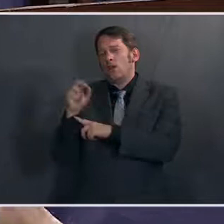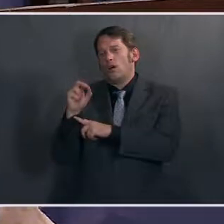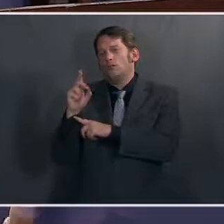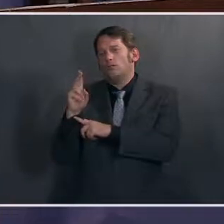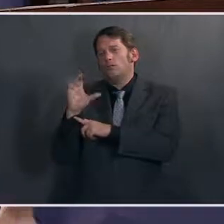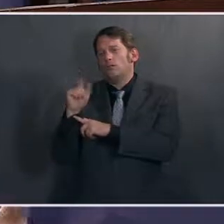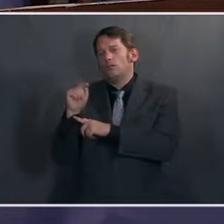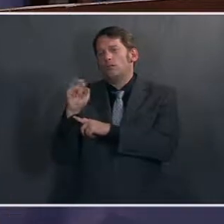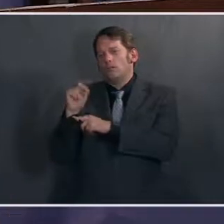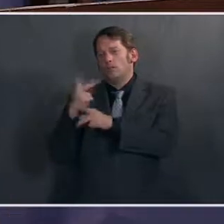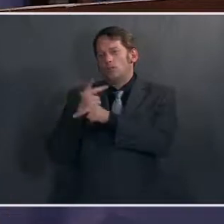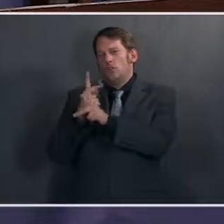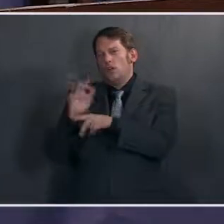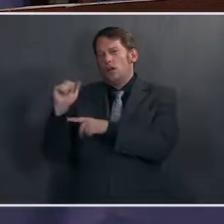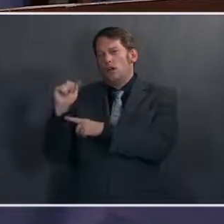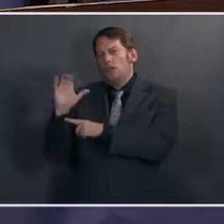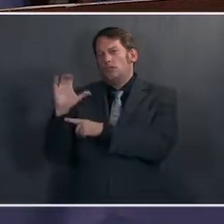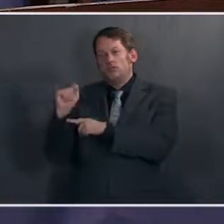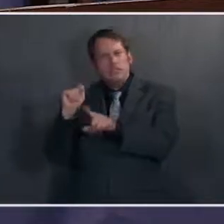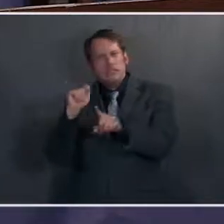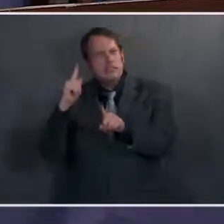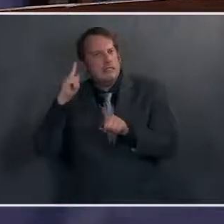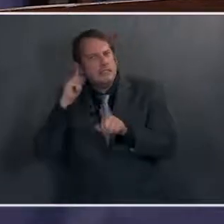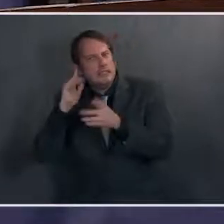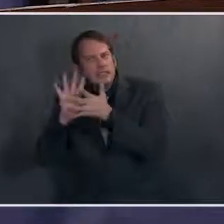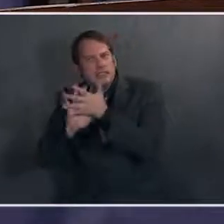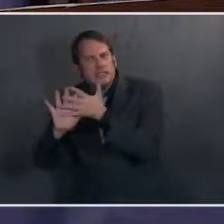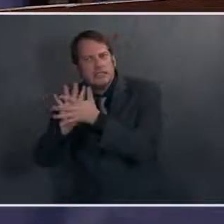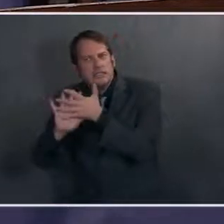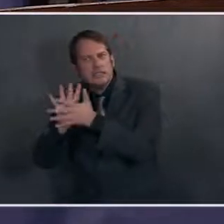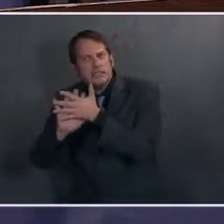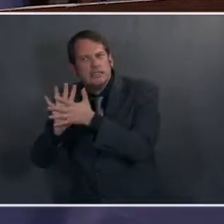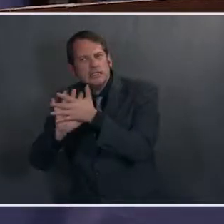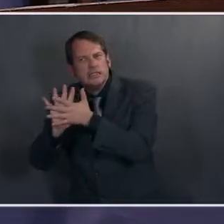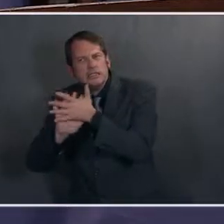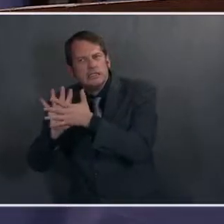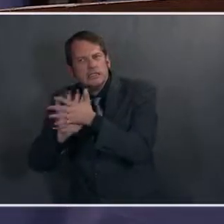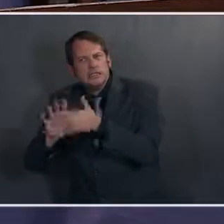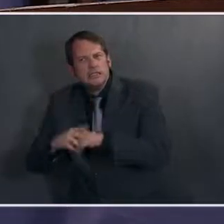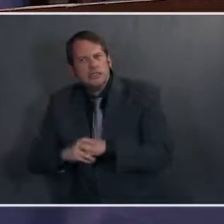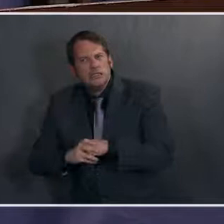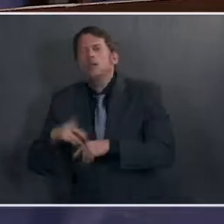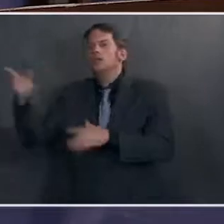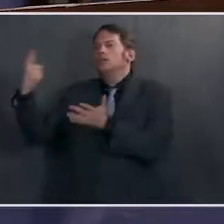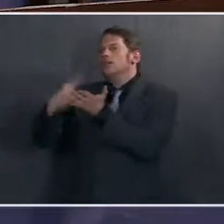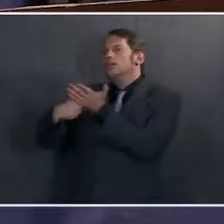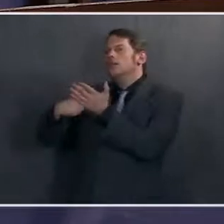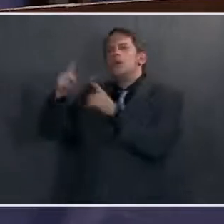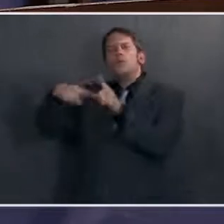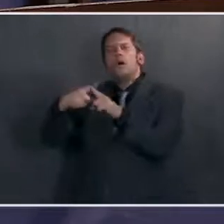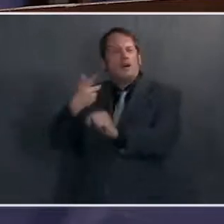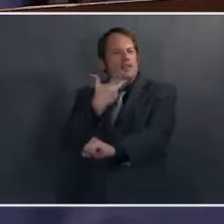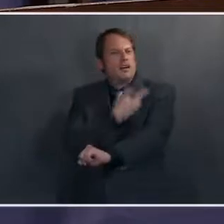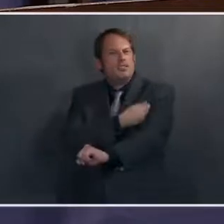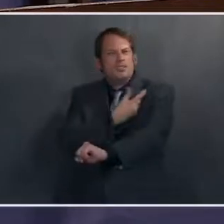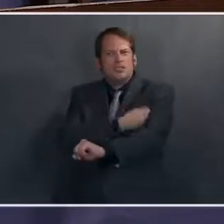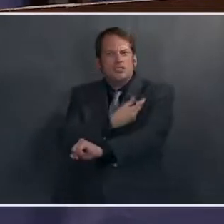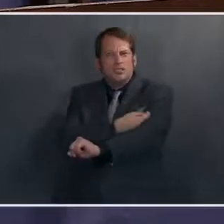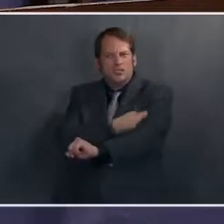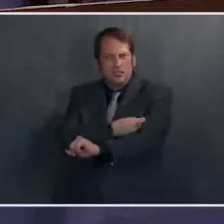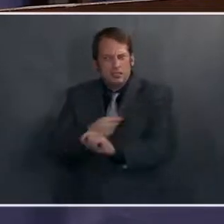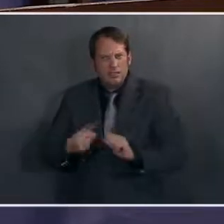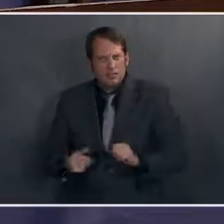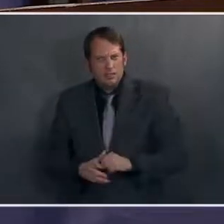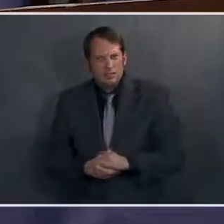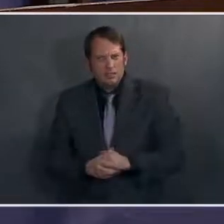in at least a couple of areas. On vaccine supply, Is the Defense Production Act being utilized on that front? And